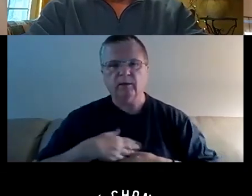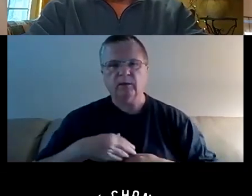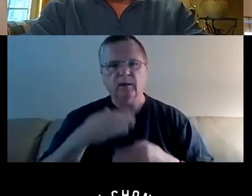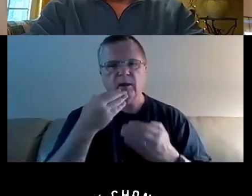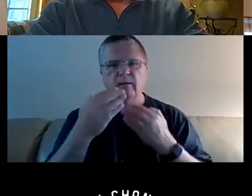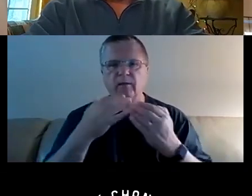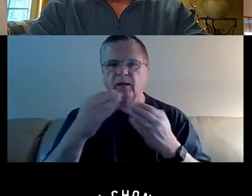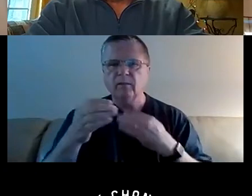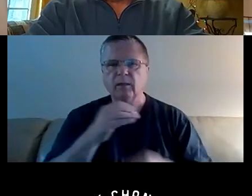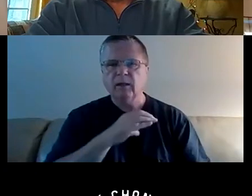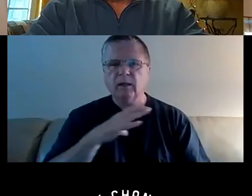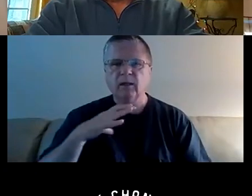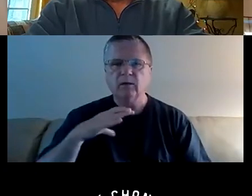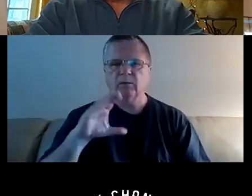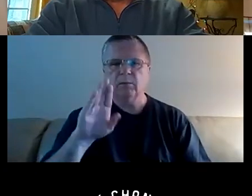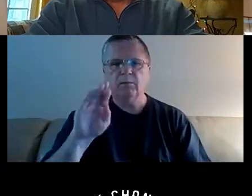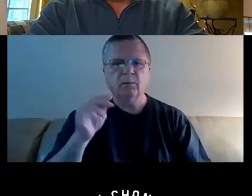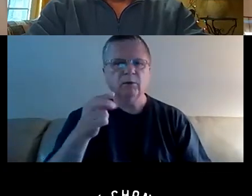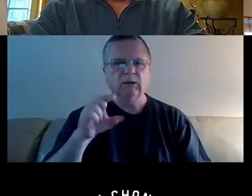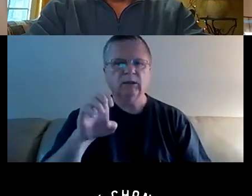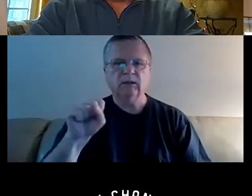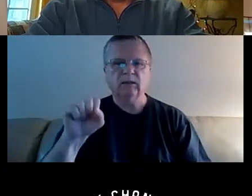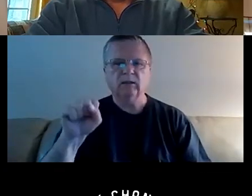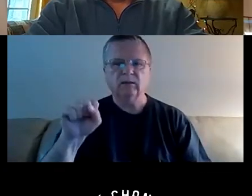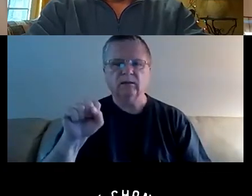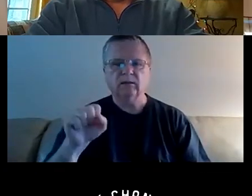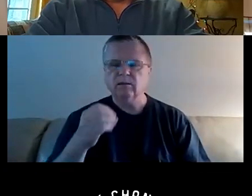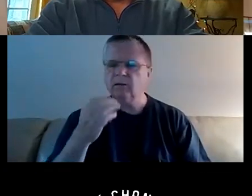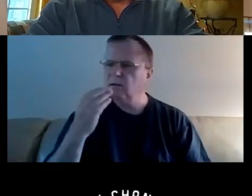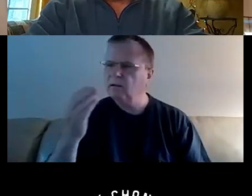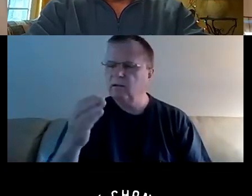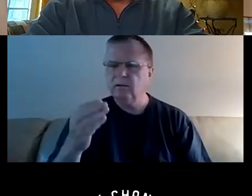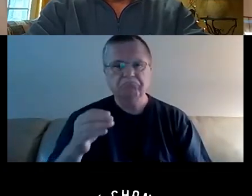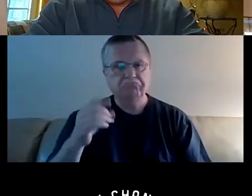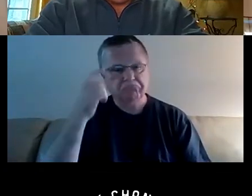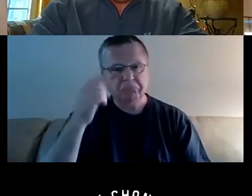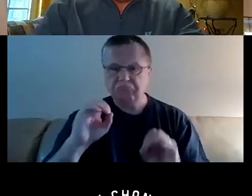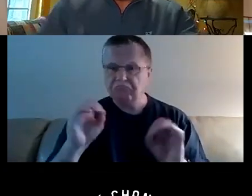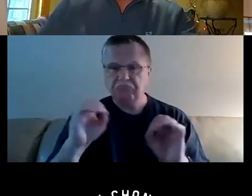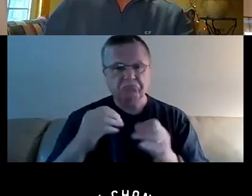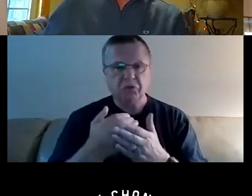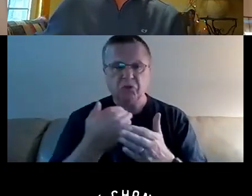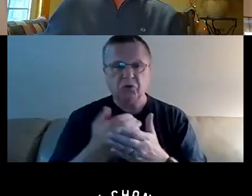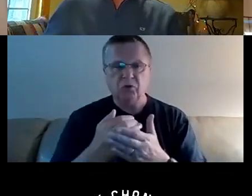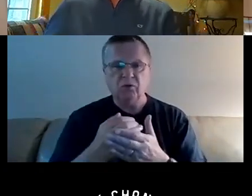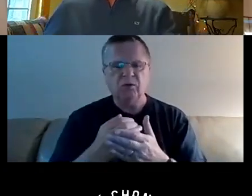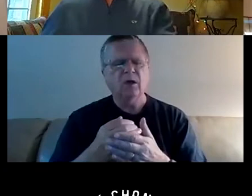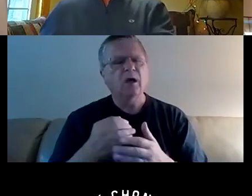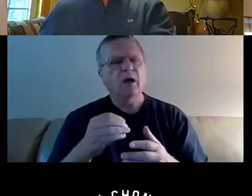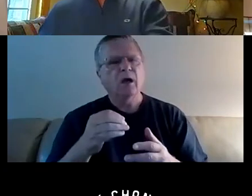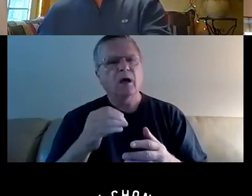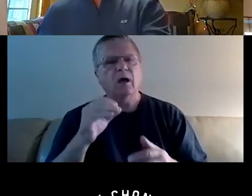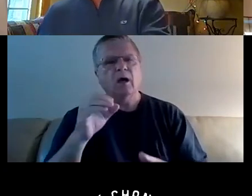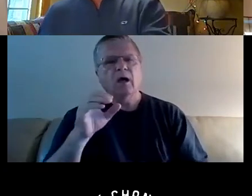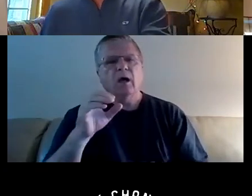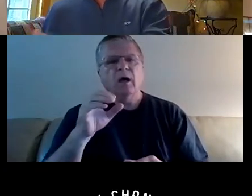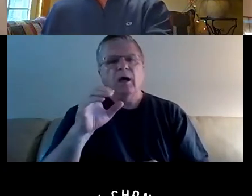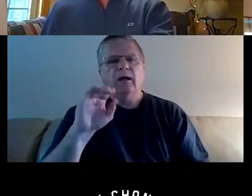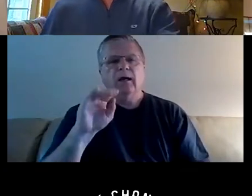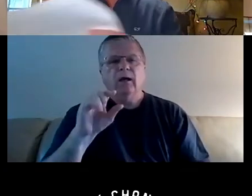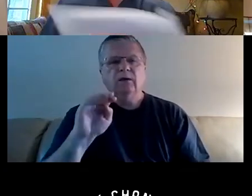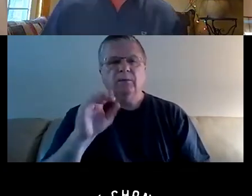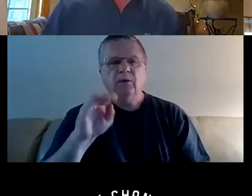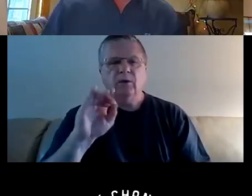Burgess. Thank you. I think there's no new papers. Councilman Coghill, Chair of Public Works.